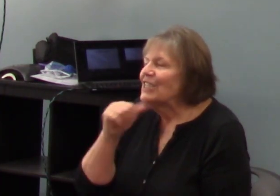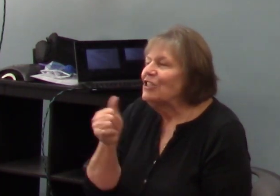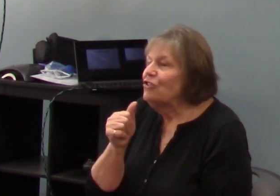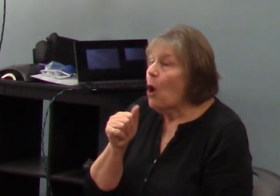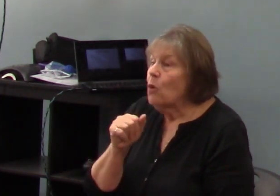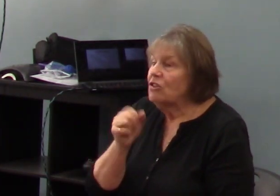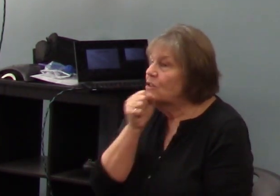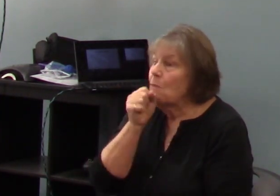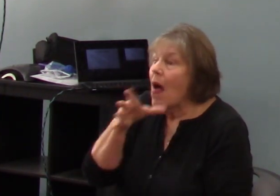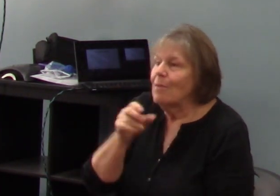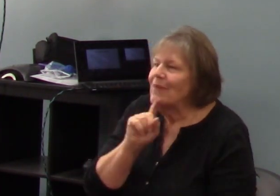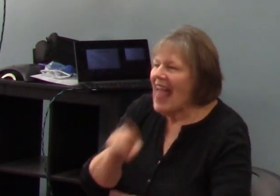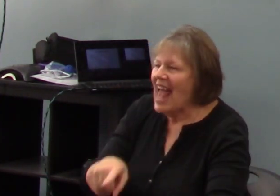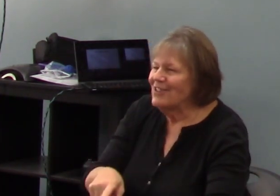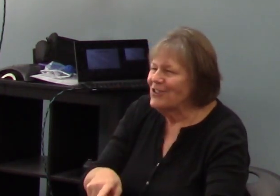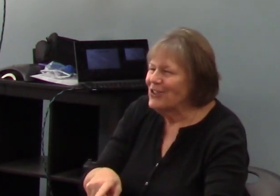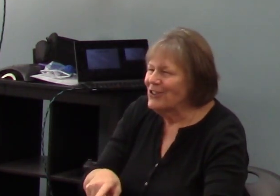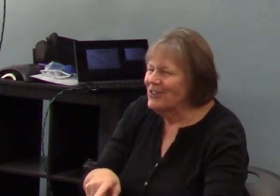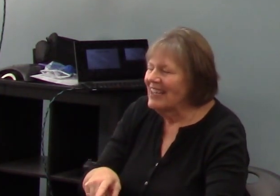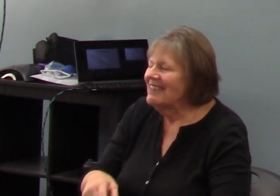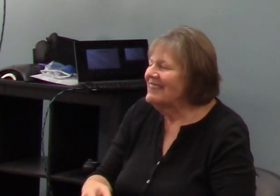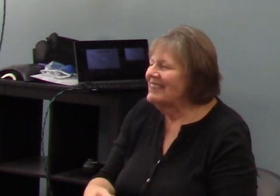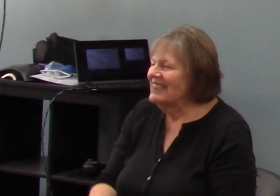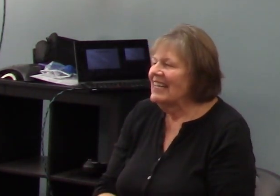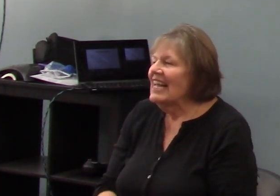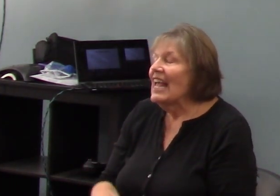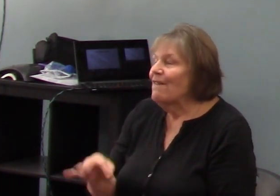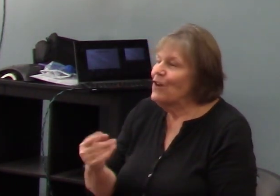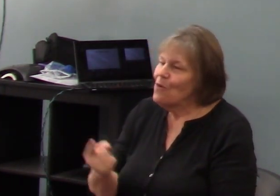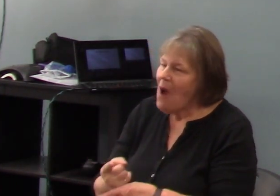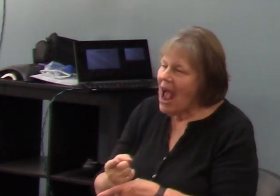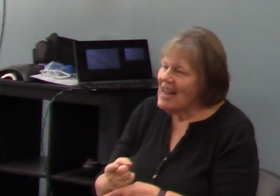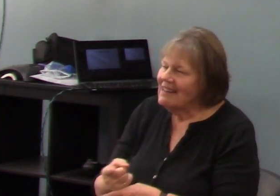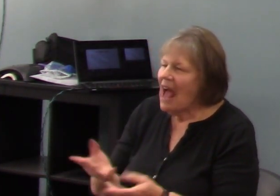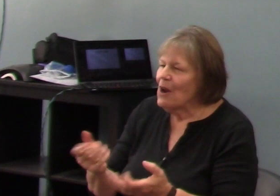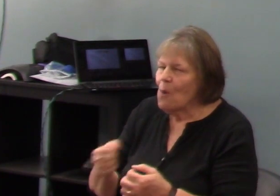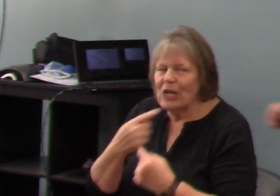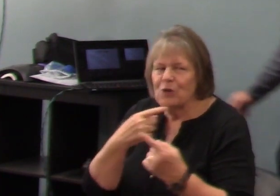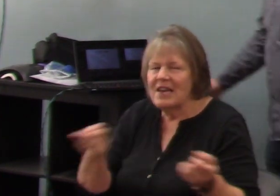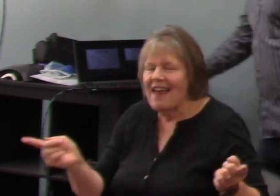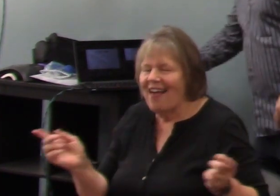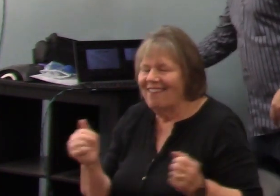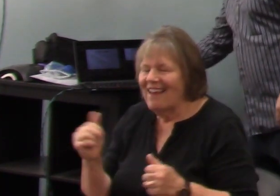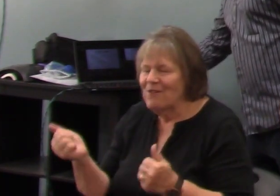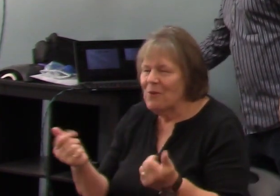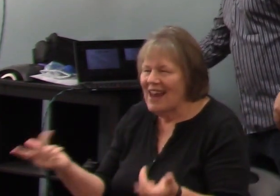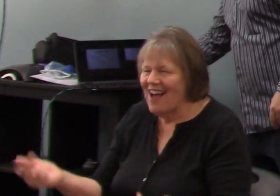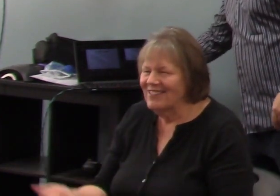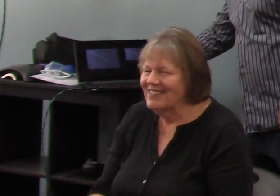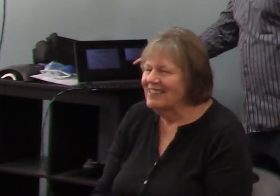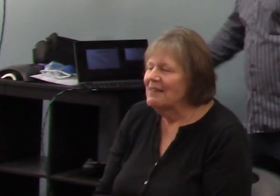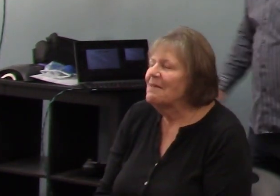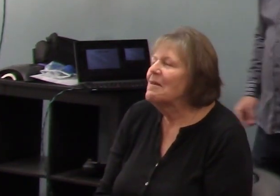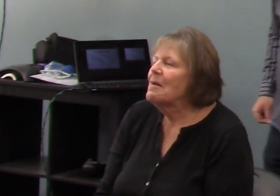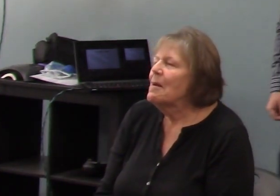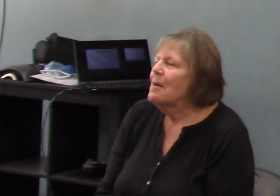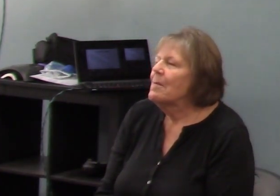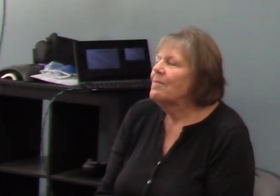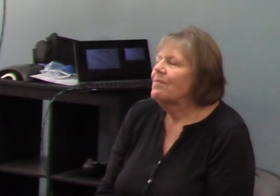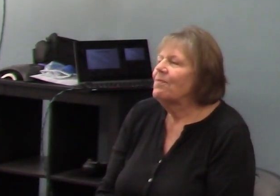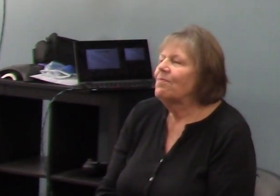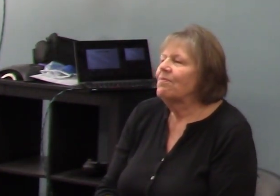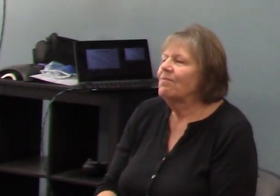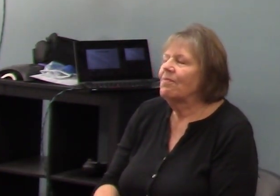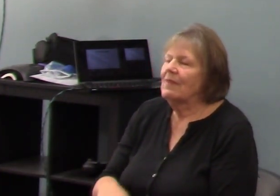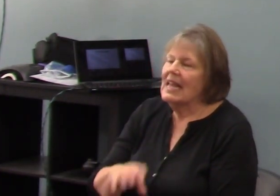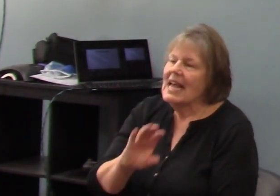away, because I don't want to spoil it for anyone if you do get it. But I'm going to give you 2 numbers